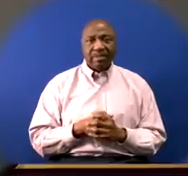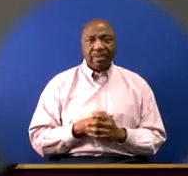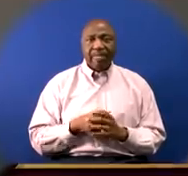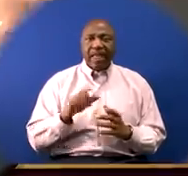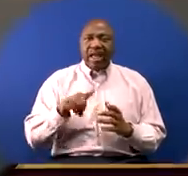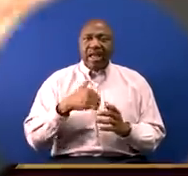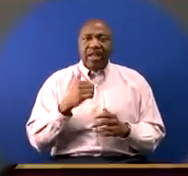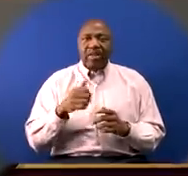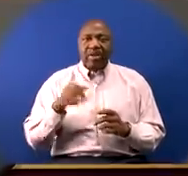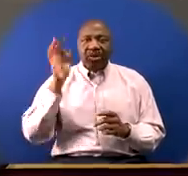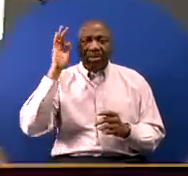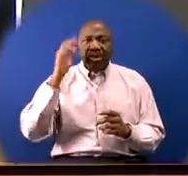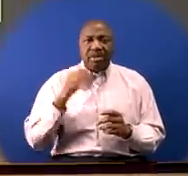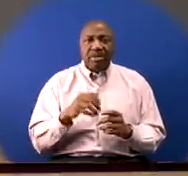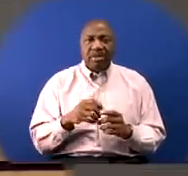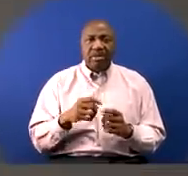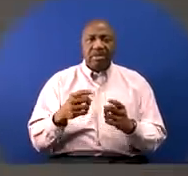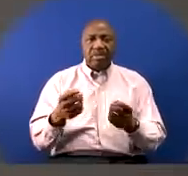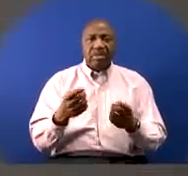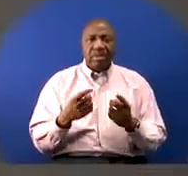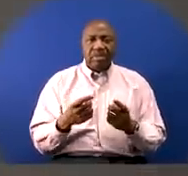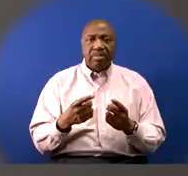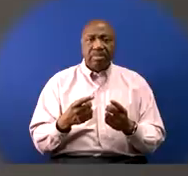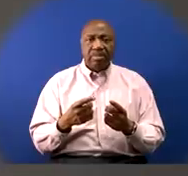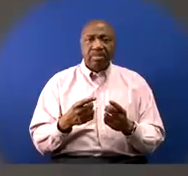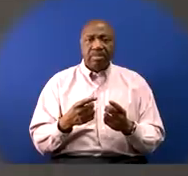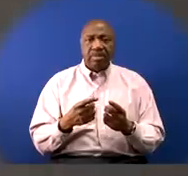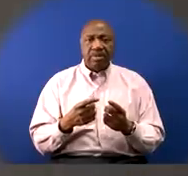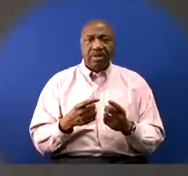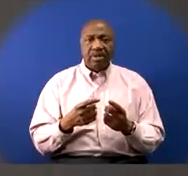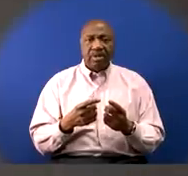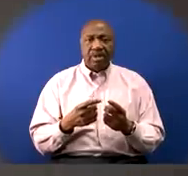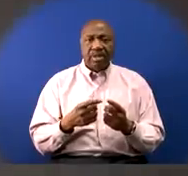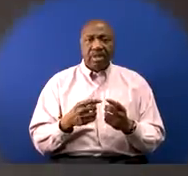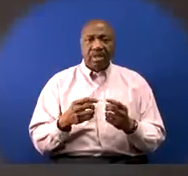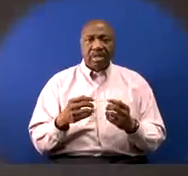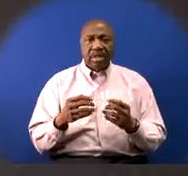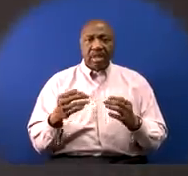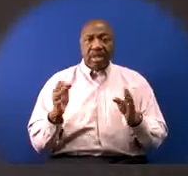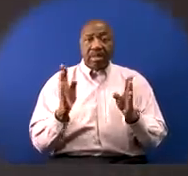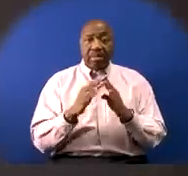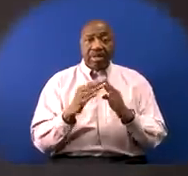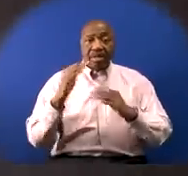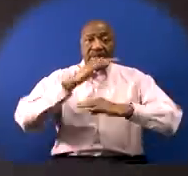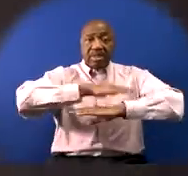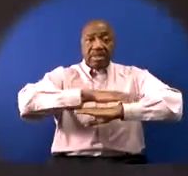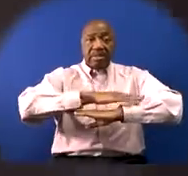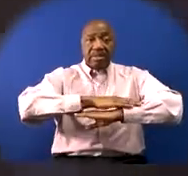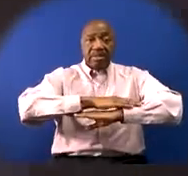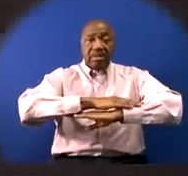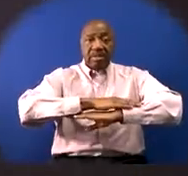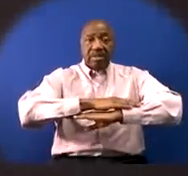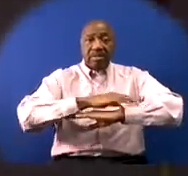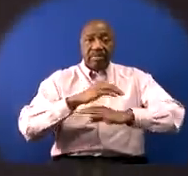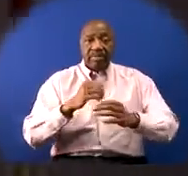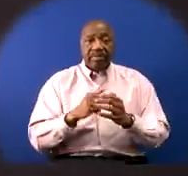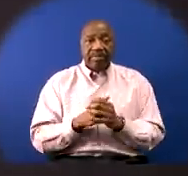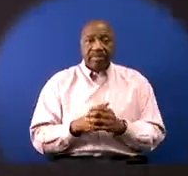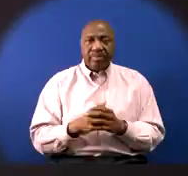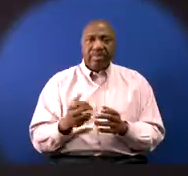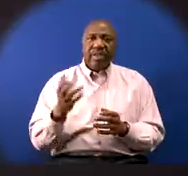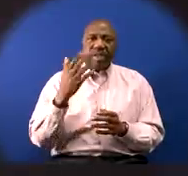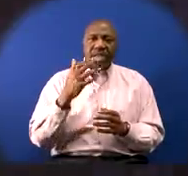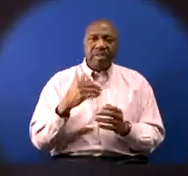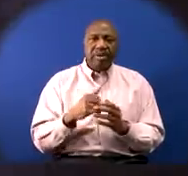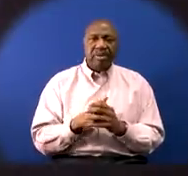are here. Pastor Anderson, I'm going to ask that you, along with our clergy, will meet us at the table. I see Pastor Stroman from down the street. Pastor, come on and